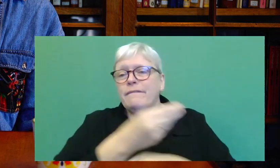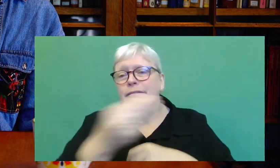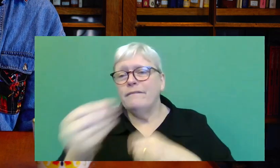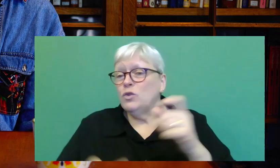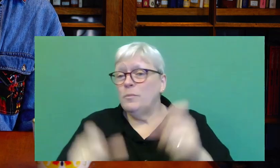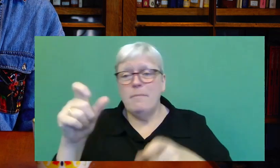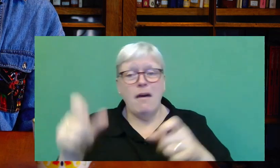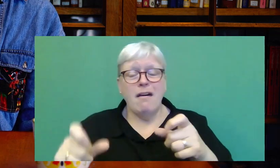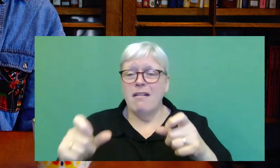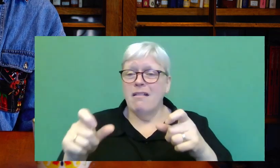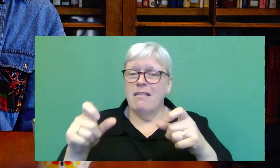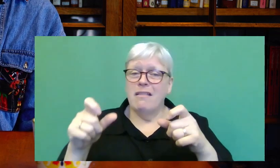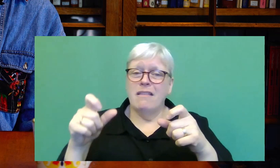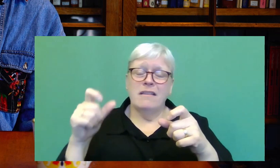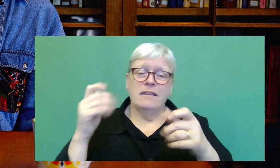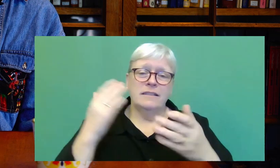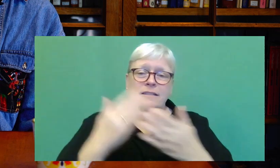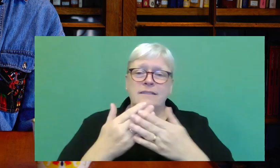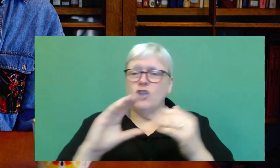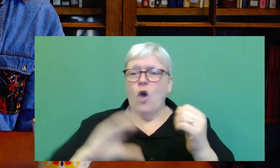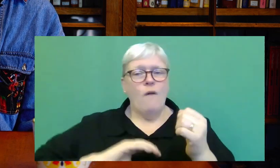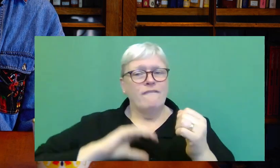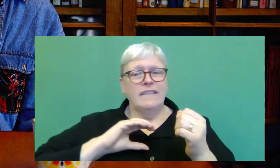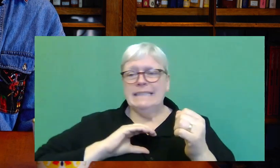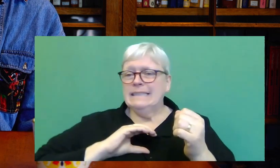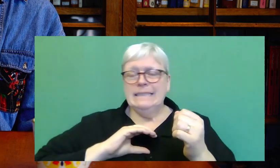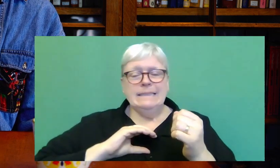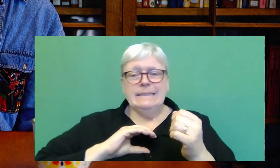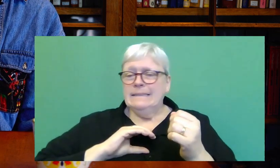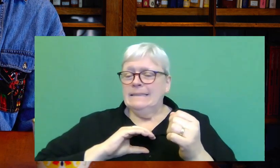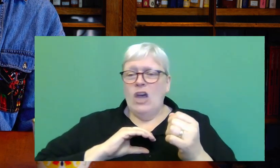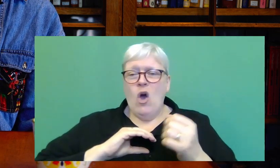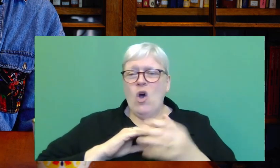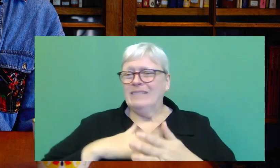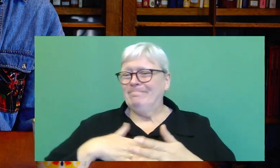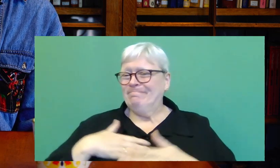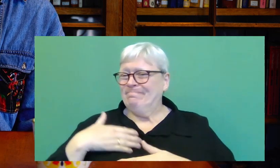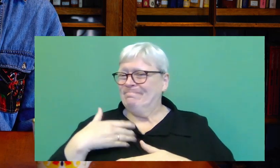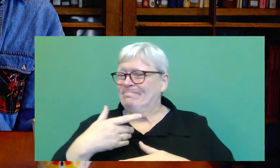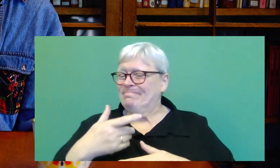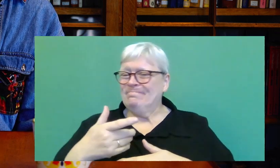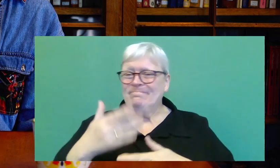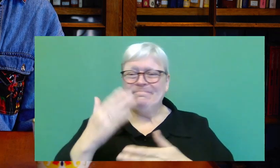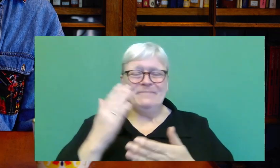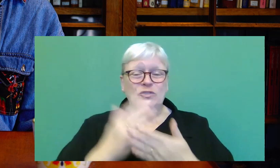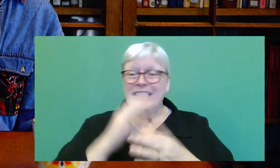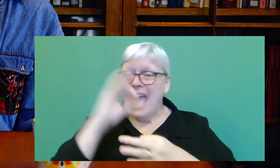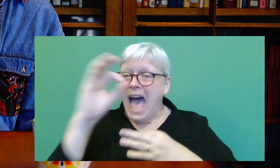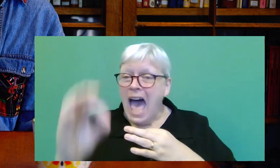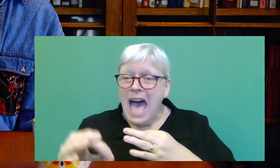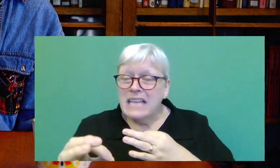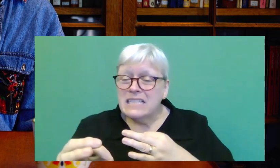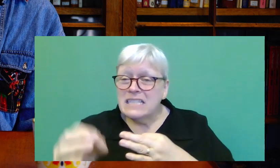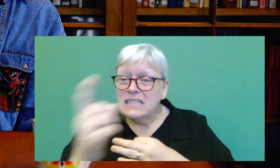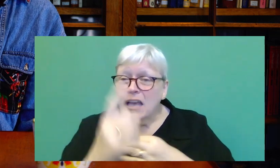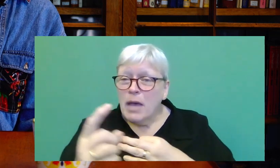being underconfident in doing so or just being reluctant to do so, really ask you about the depth of your grief and are